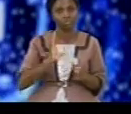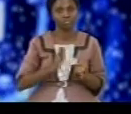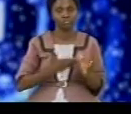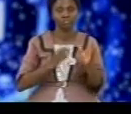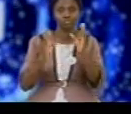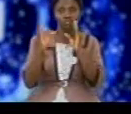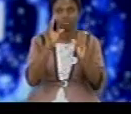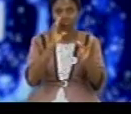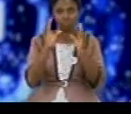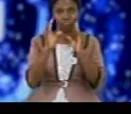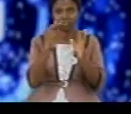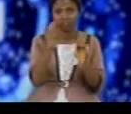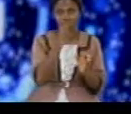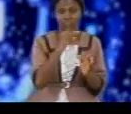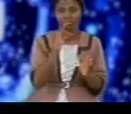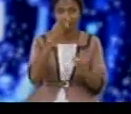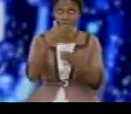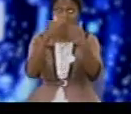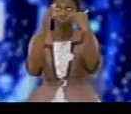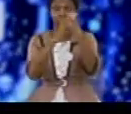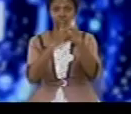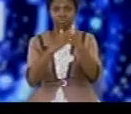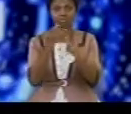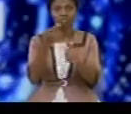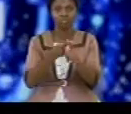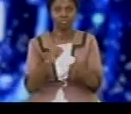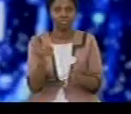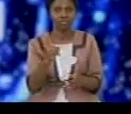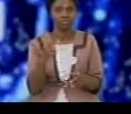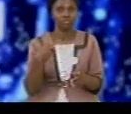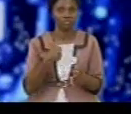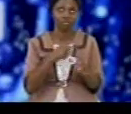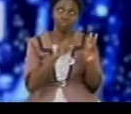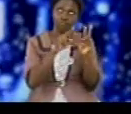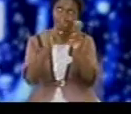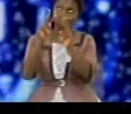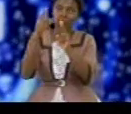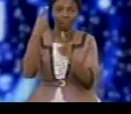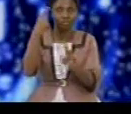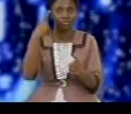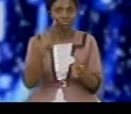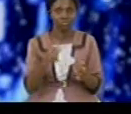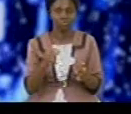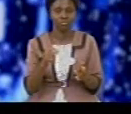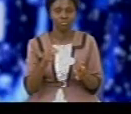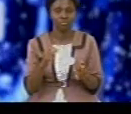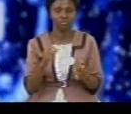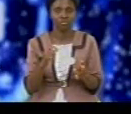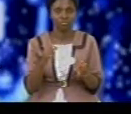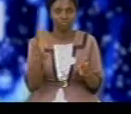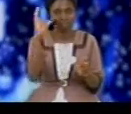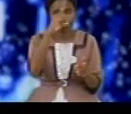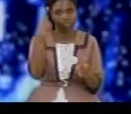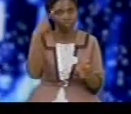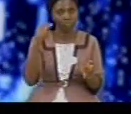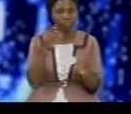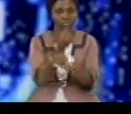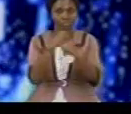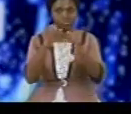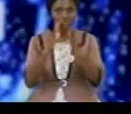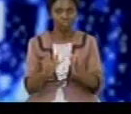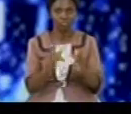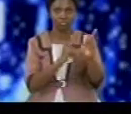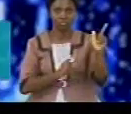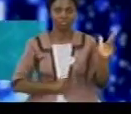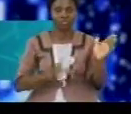heaven, from whence also we look for the Savior, the Lord Jesus Christ, who shall